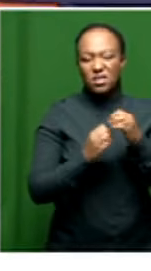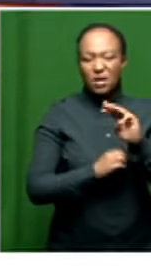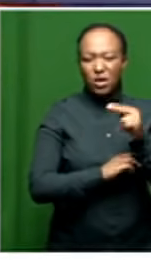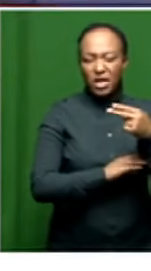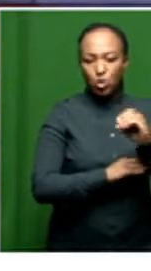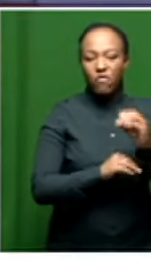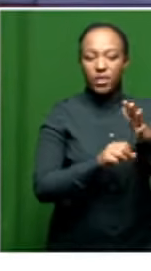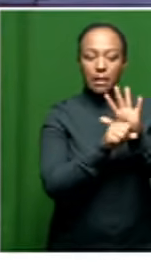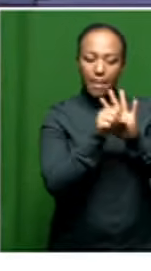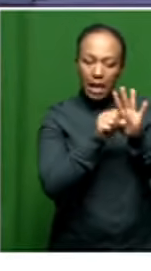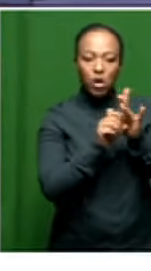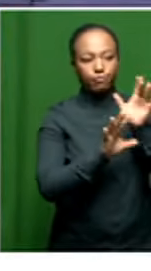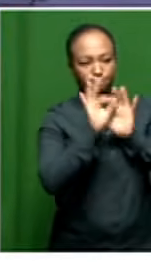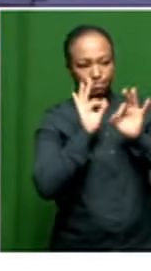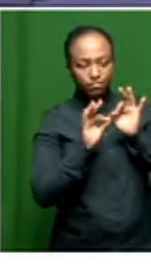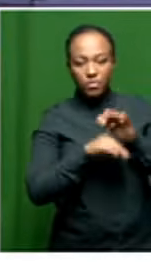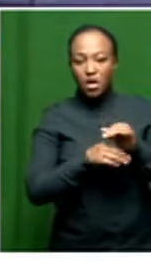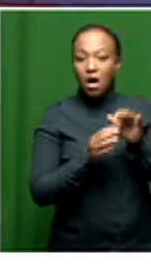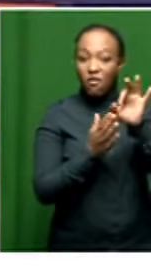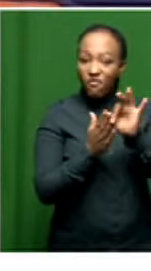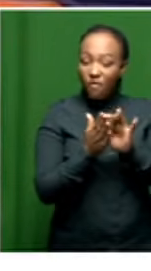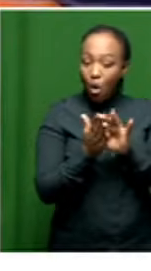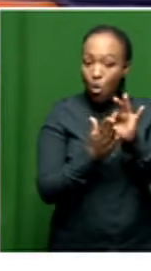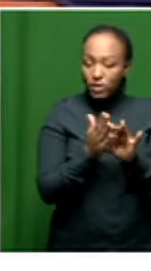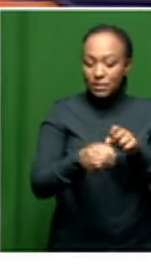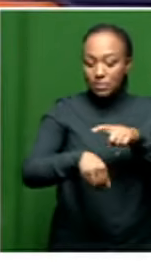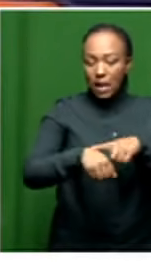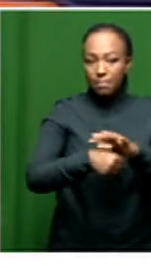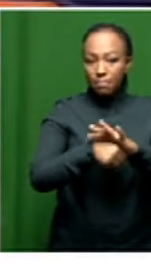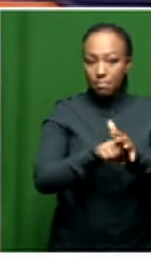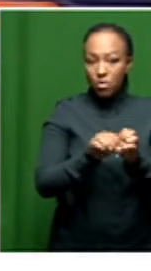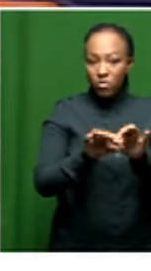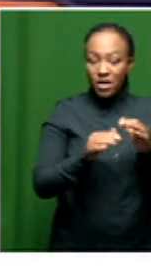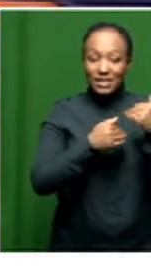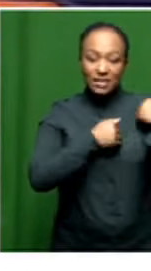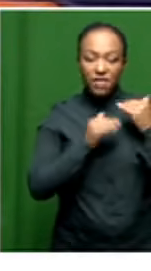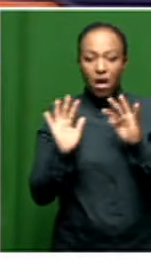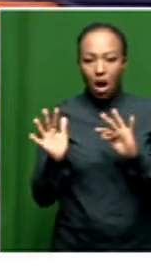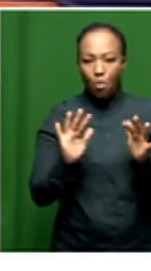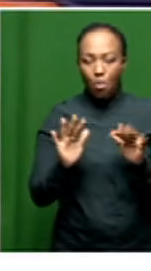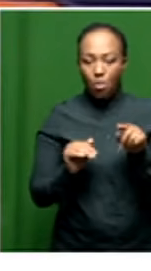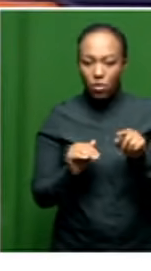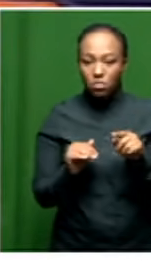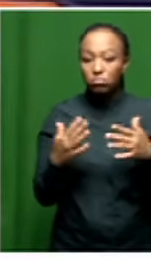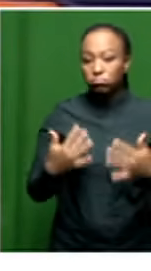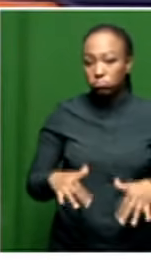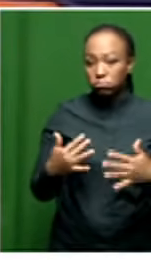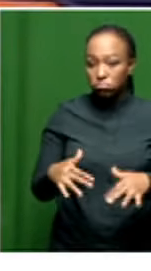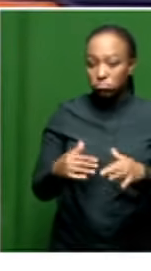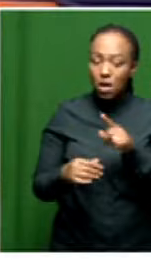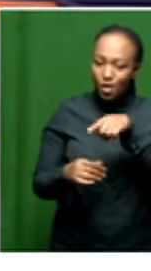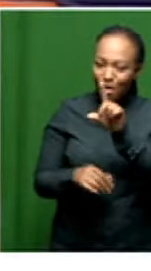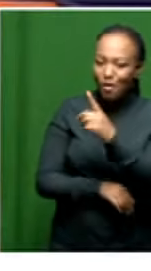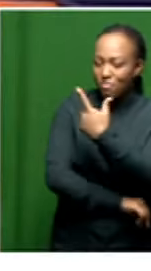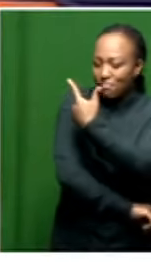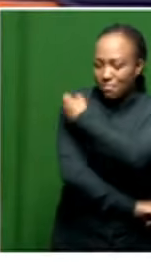bit of background as to what it's like voting in a pandemic, and of course all of the safety measures that need to be in place, and that big one, go